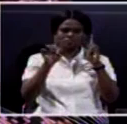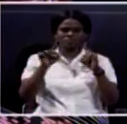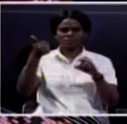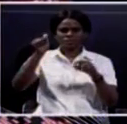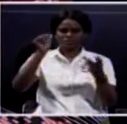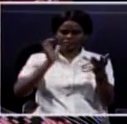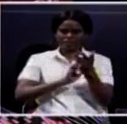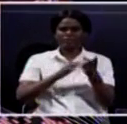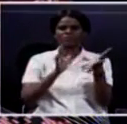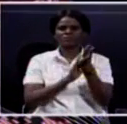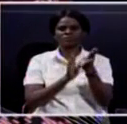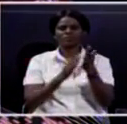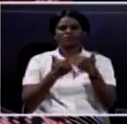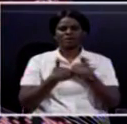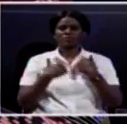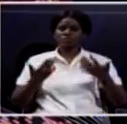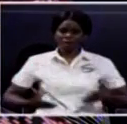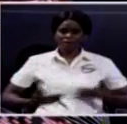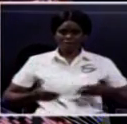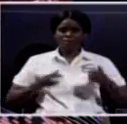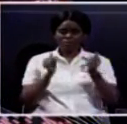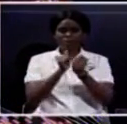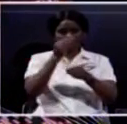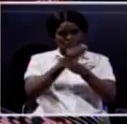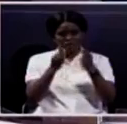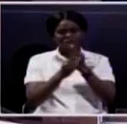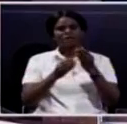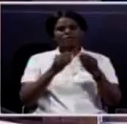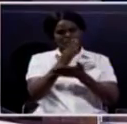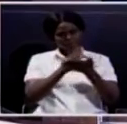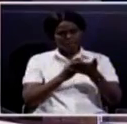10,000 schools. You are happy with the state of schools? I am happy with some.